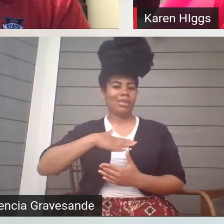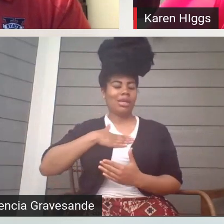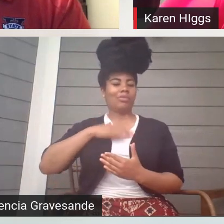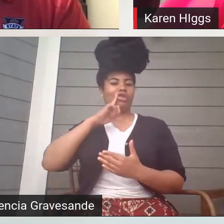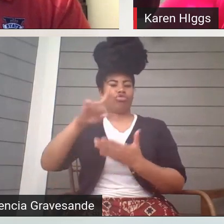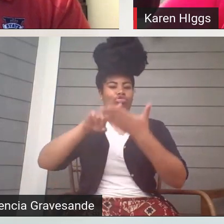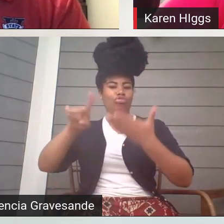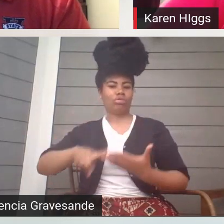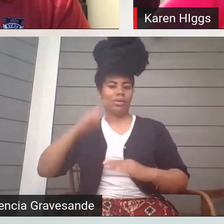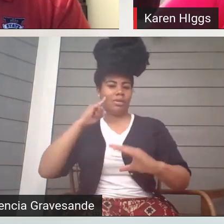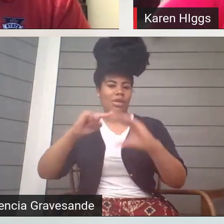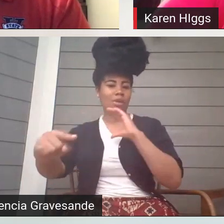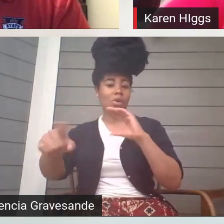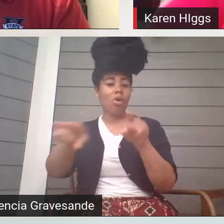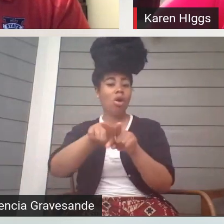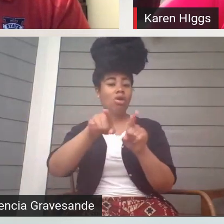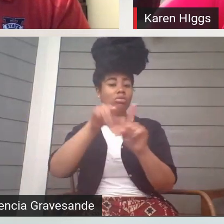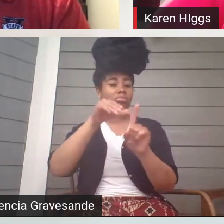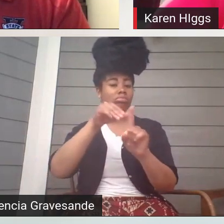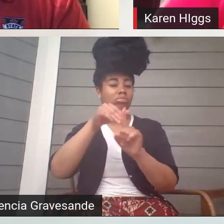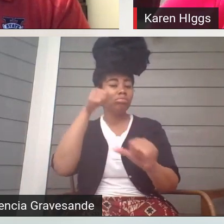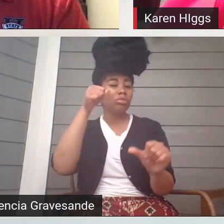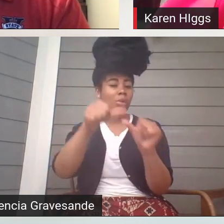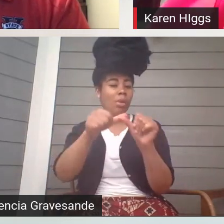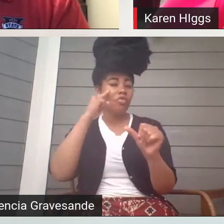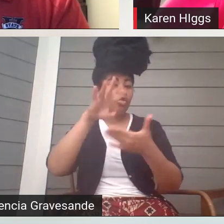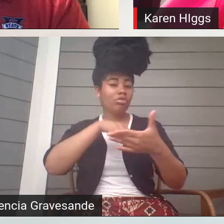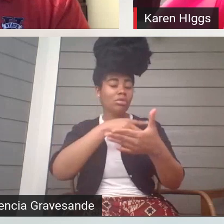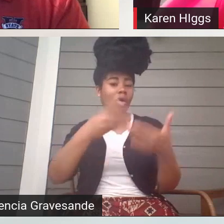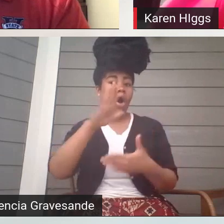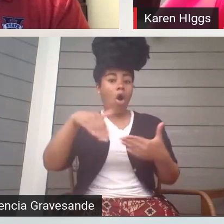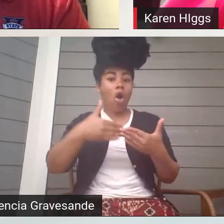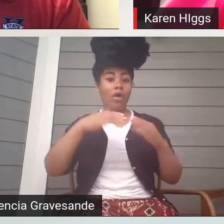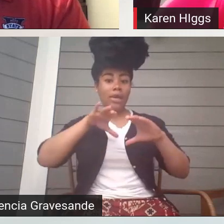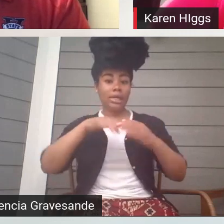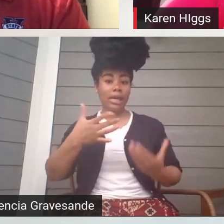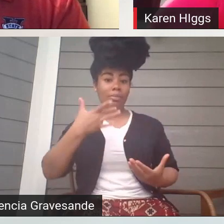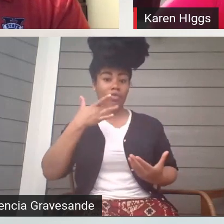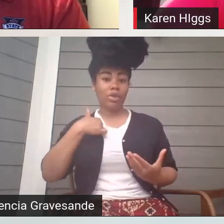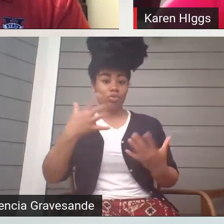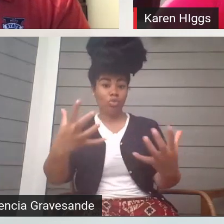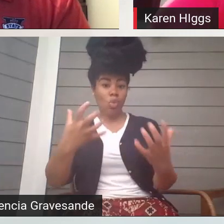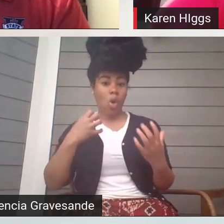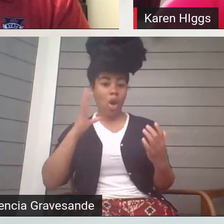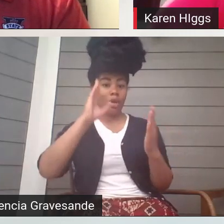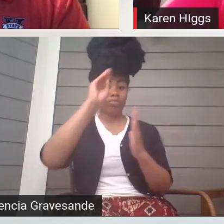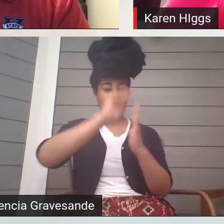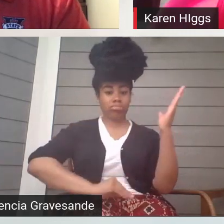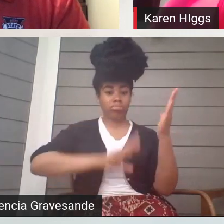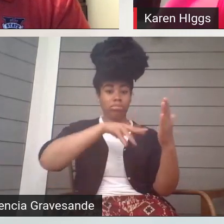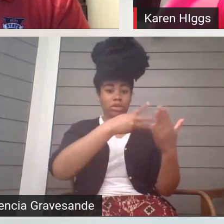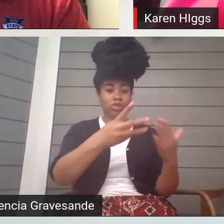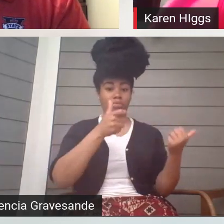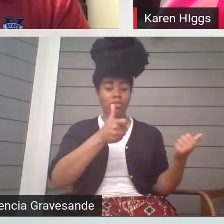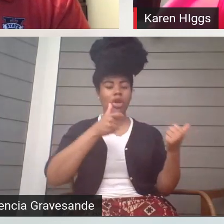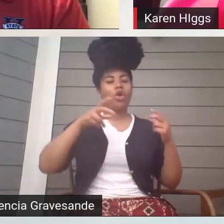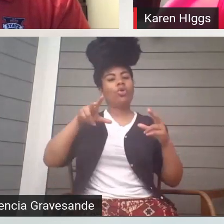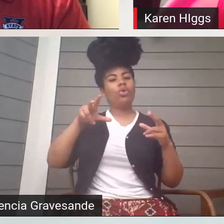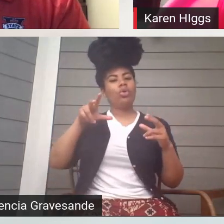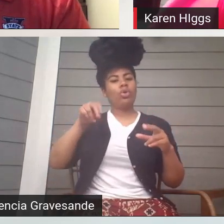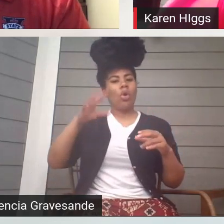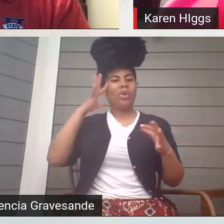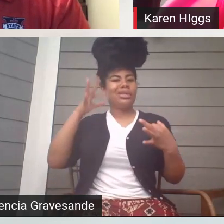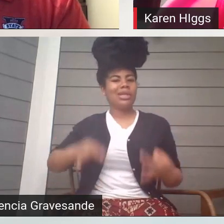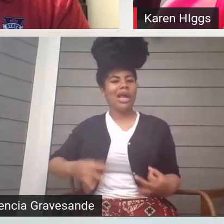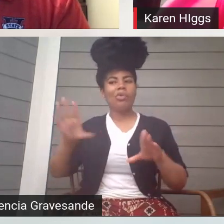to keep in mind about your schedule. Not all of your class preferences will be on your schedule. We gave you more choices than what